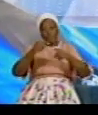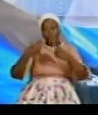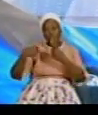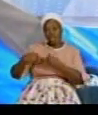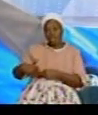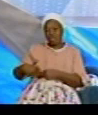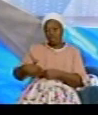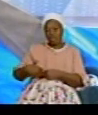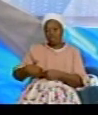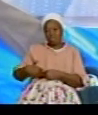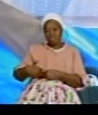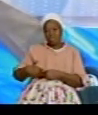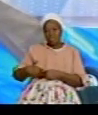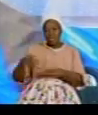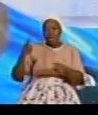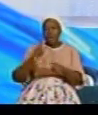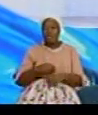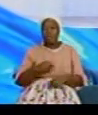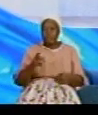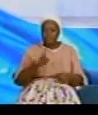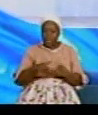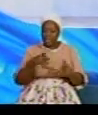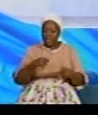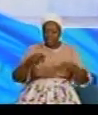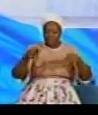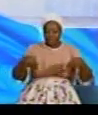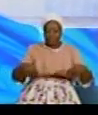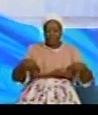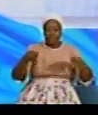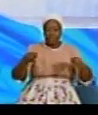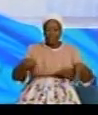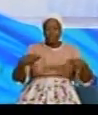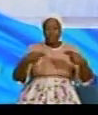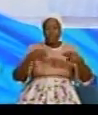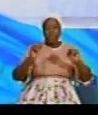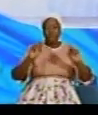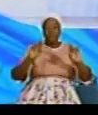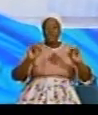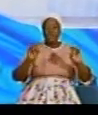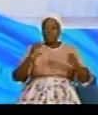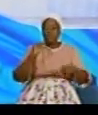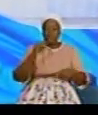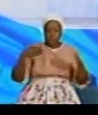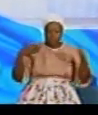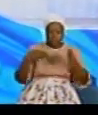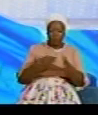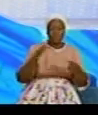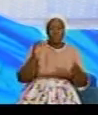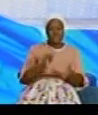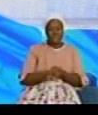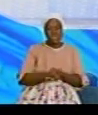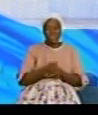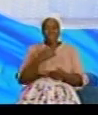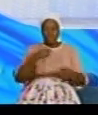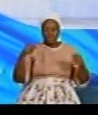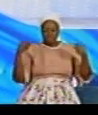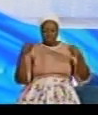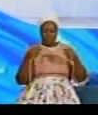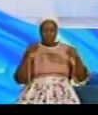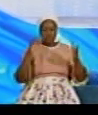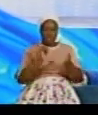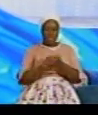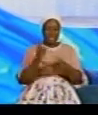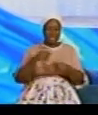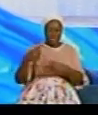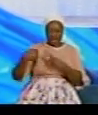heart. But the Pharisees were opposed to that. Their heart was not in obeying the will